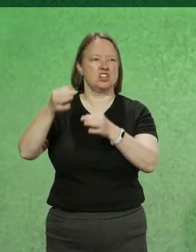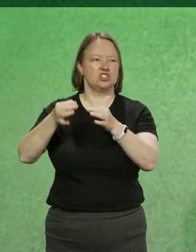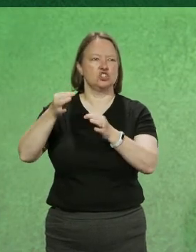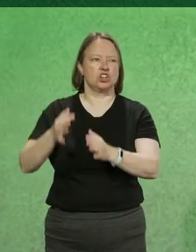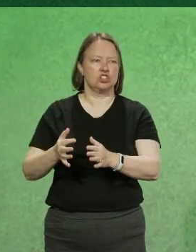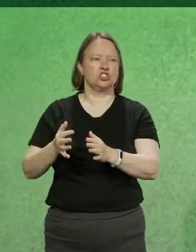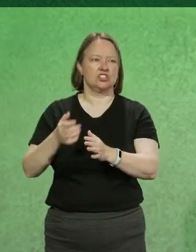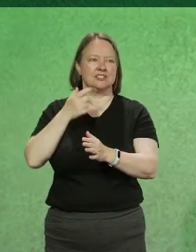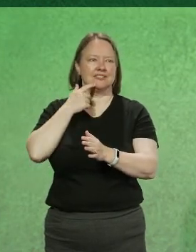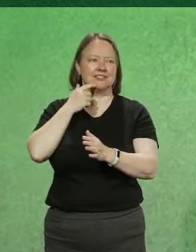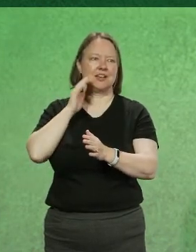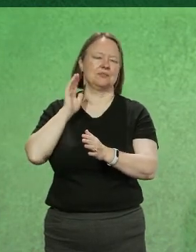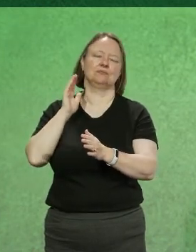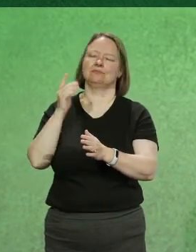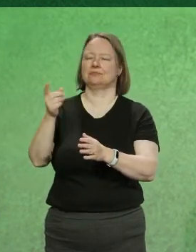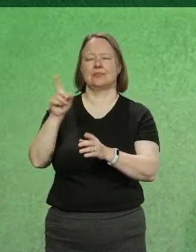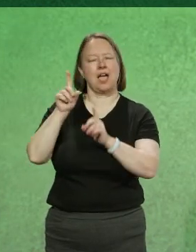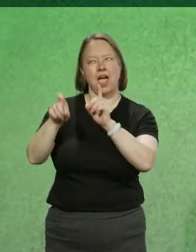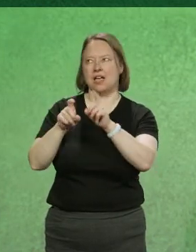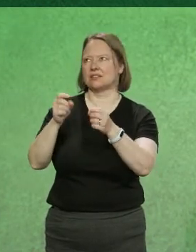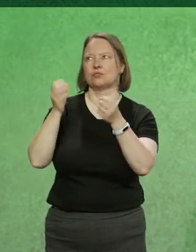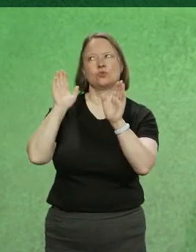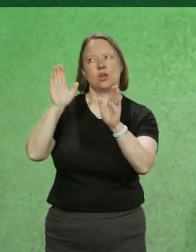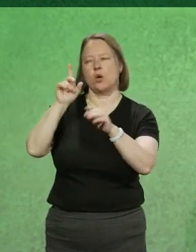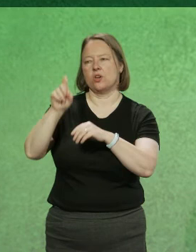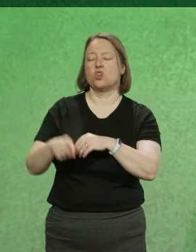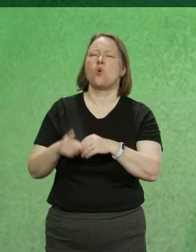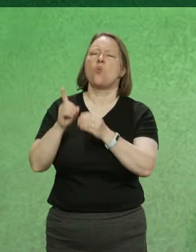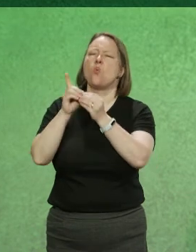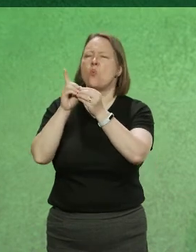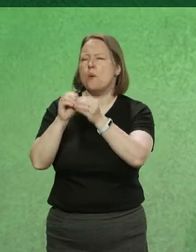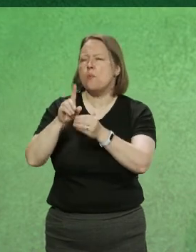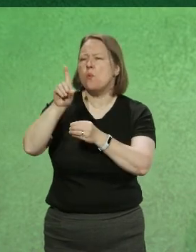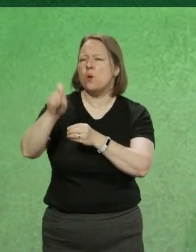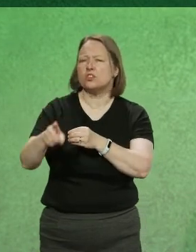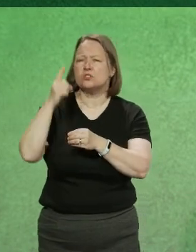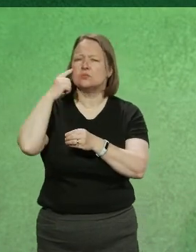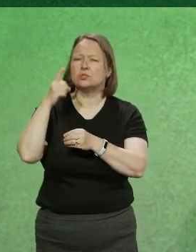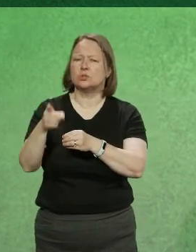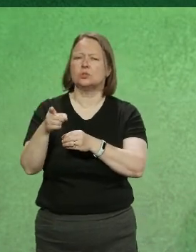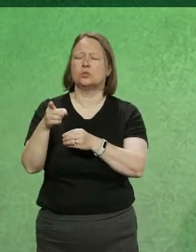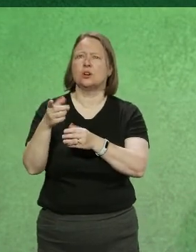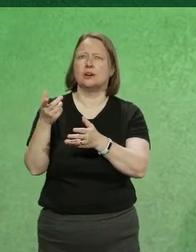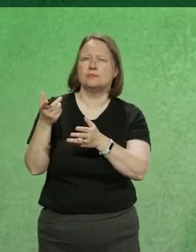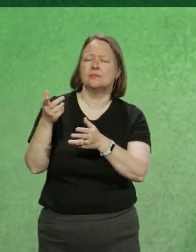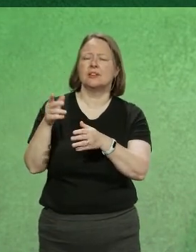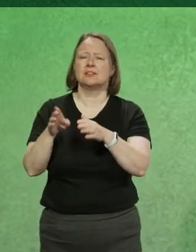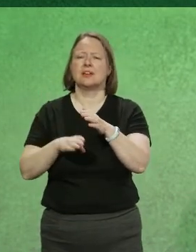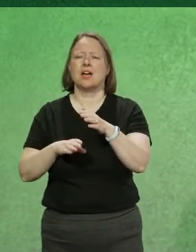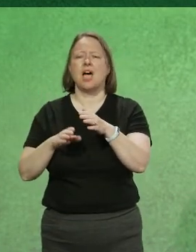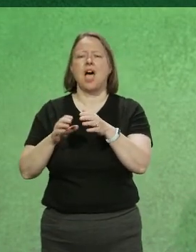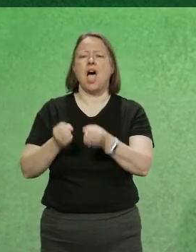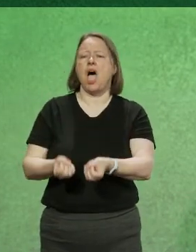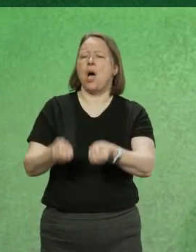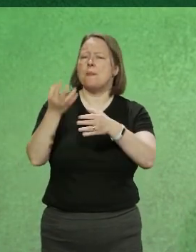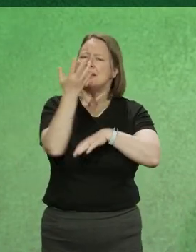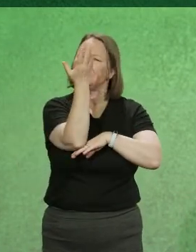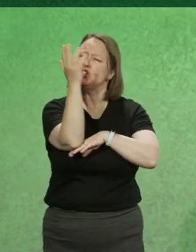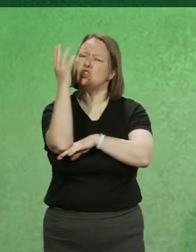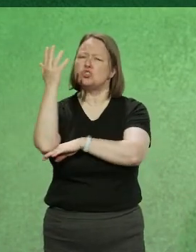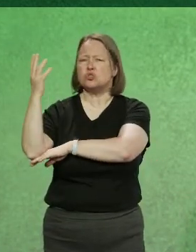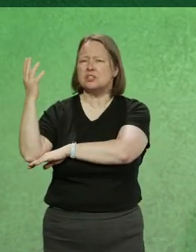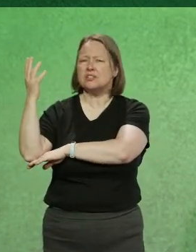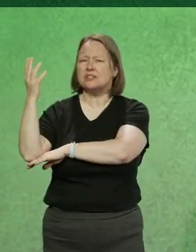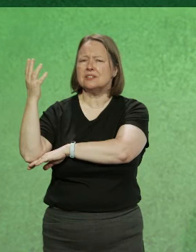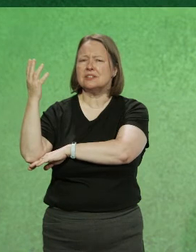asked excellent questions, and I think the only other one I guess I could ask is basically about how many trees do you